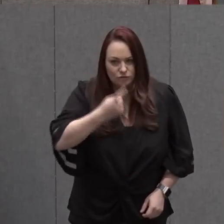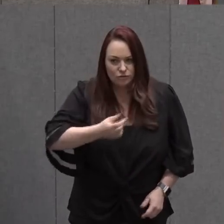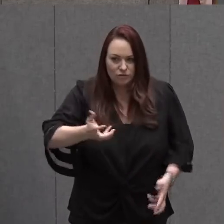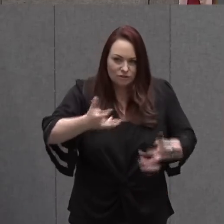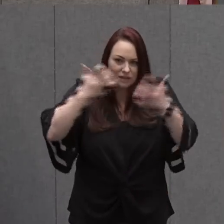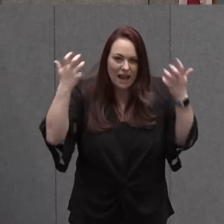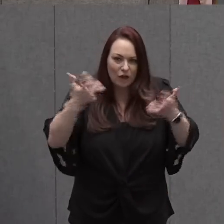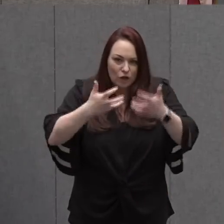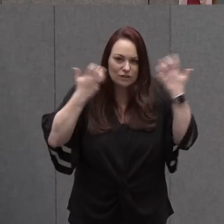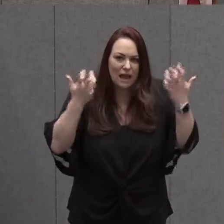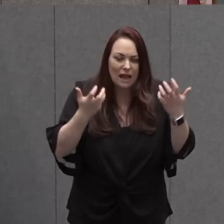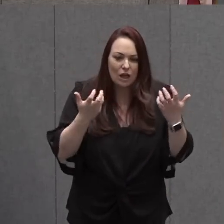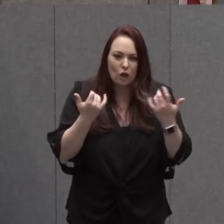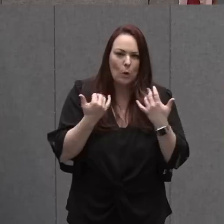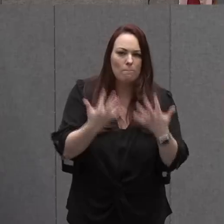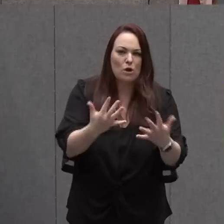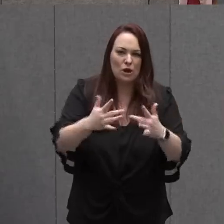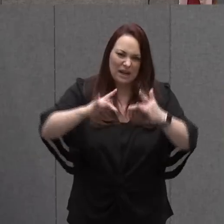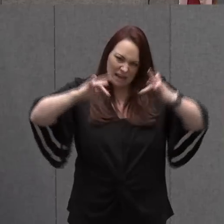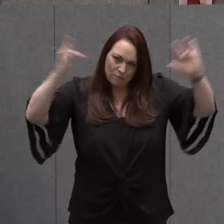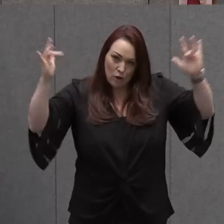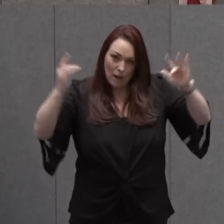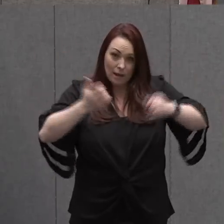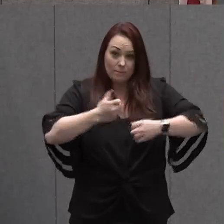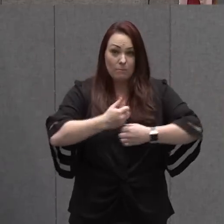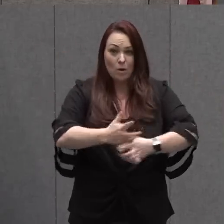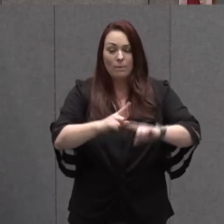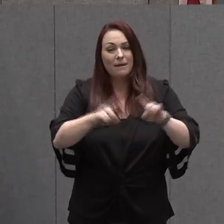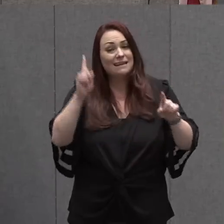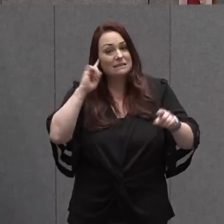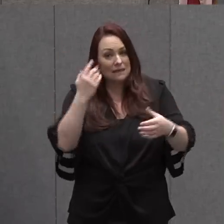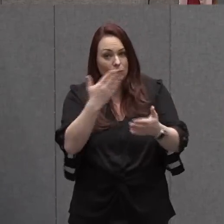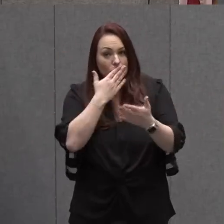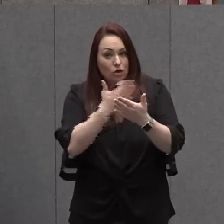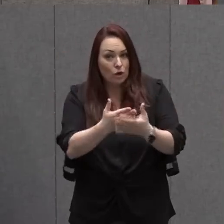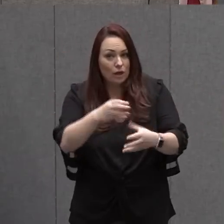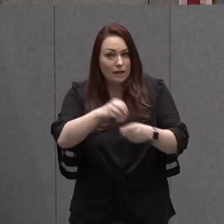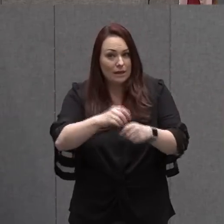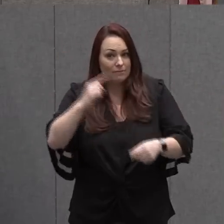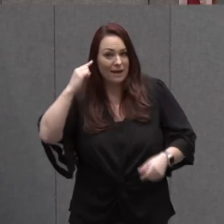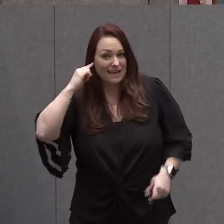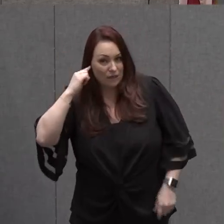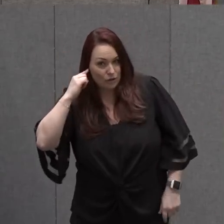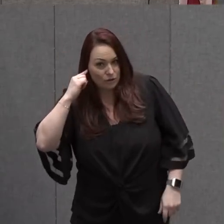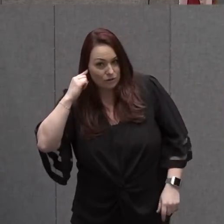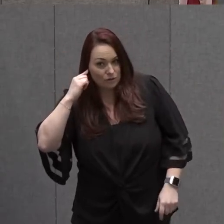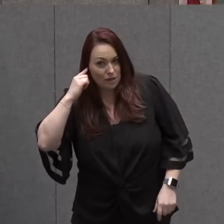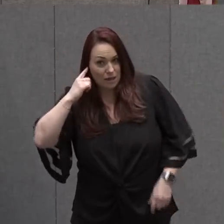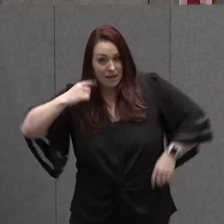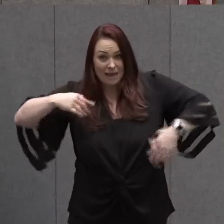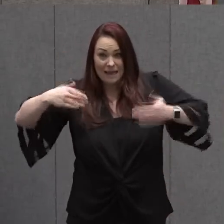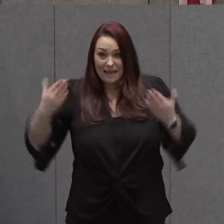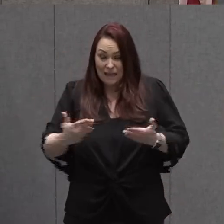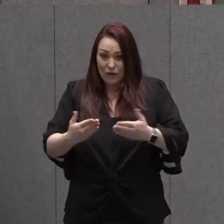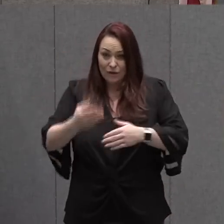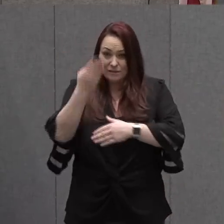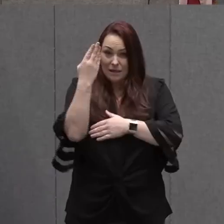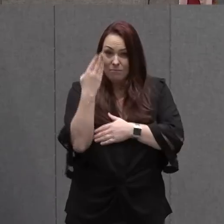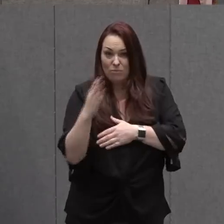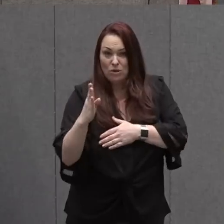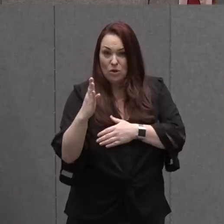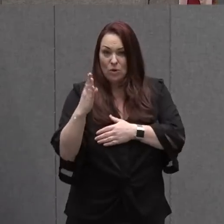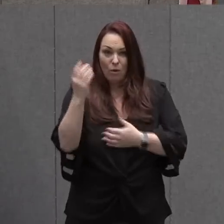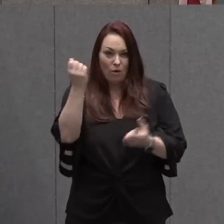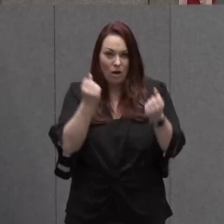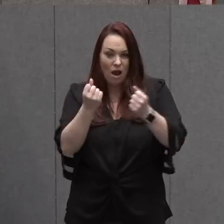Tiger, Burning Bright poem, but at least it sounded good in my ears. Here is the blue car with tiger